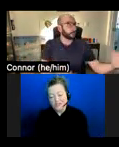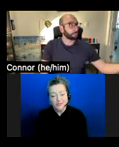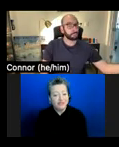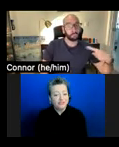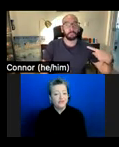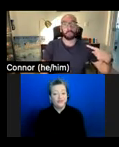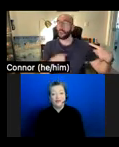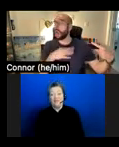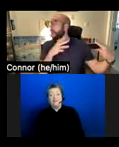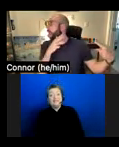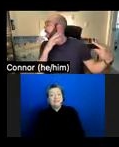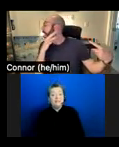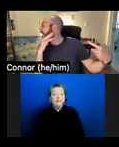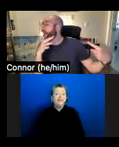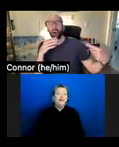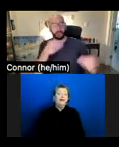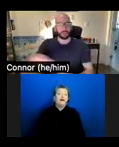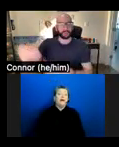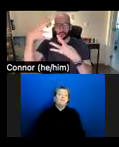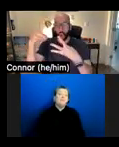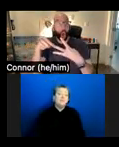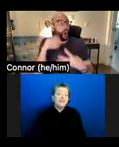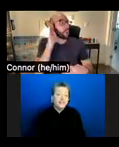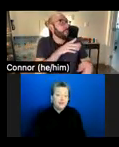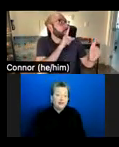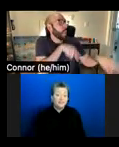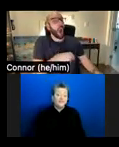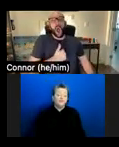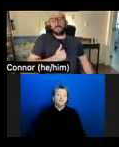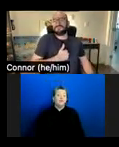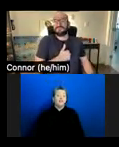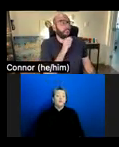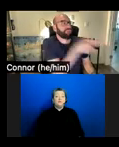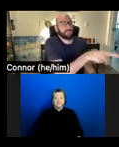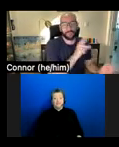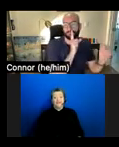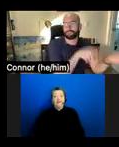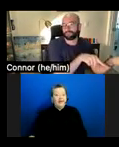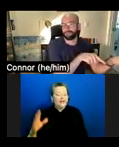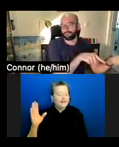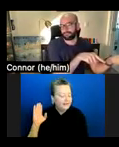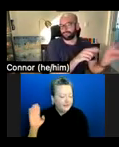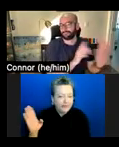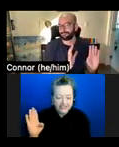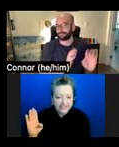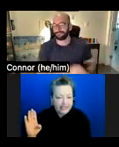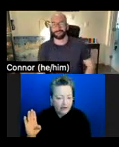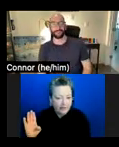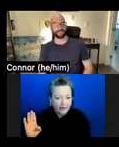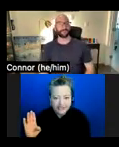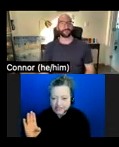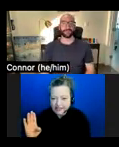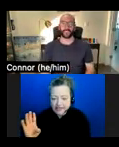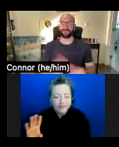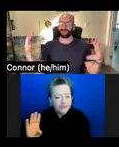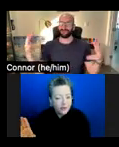Maybe you just want to make sure you haven't missed something. Maybe someone has sent you a message or someone has posted something and, it just didn't grab